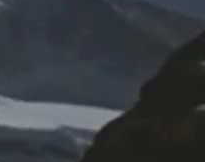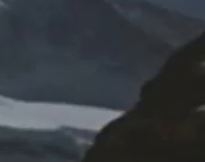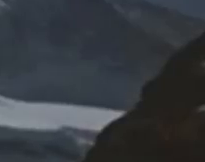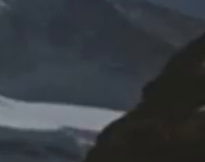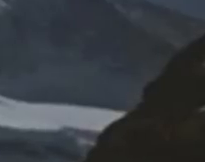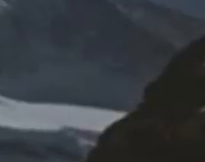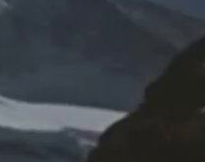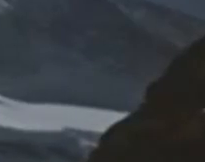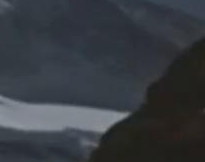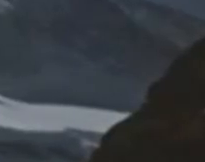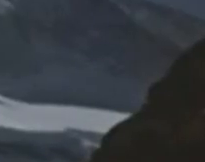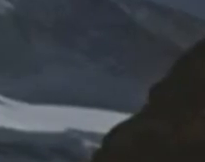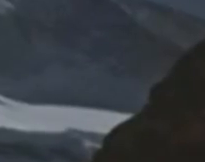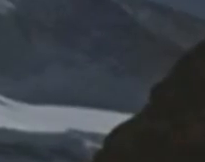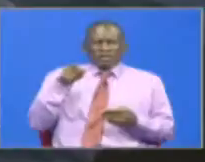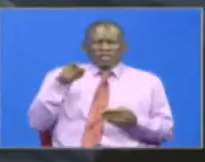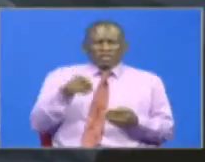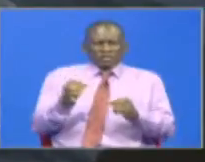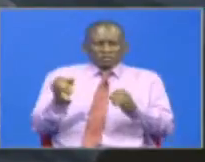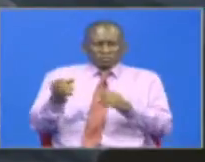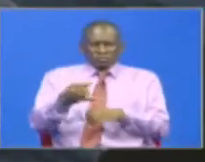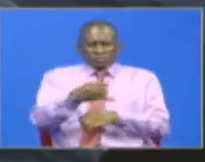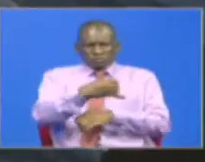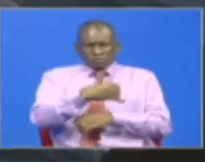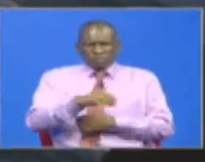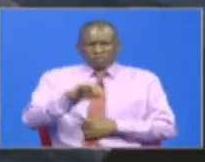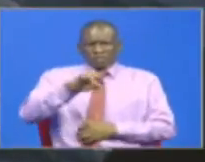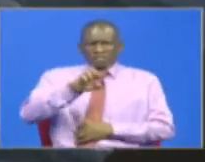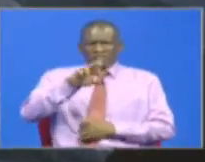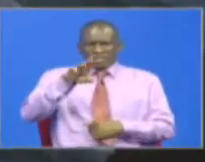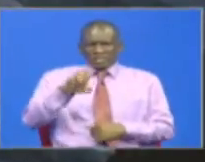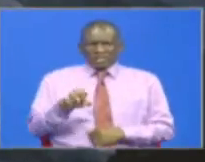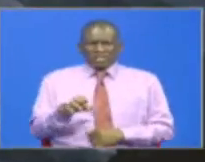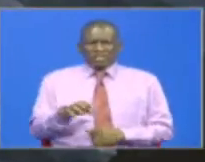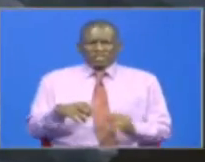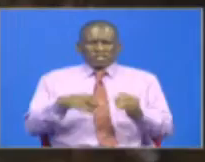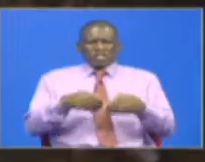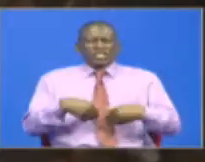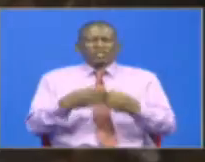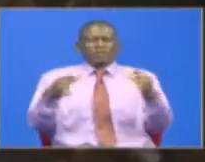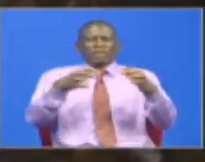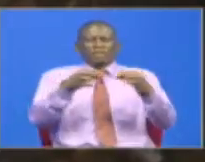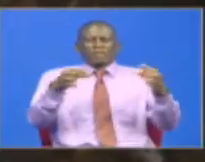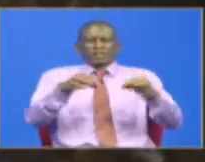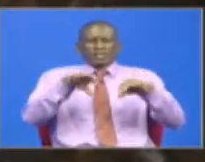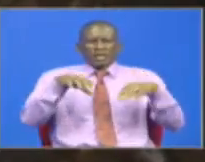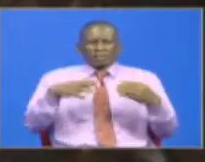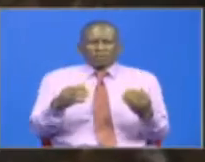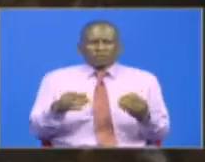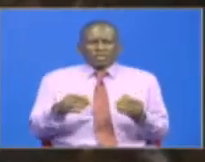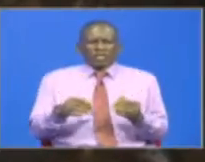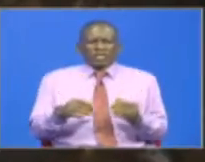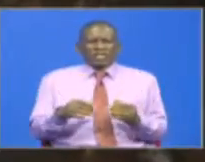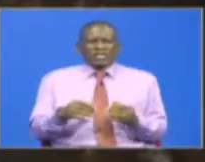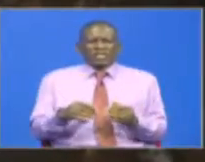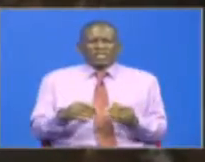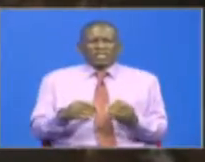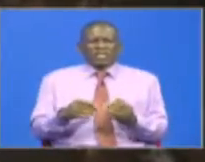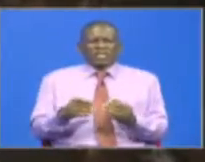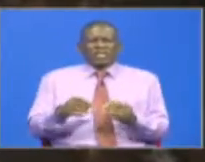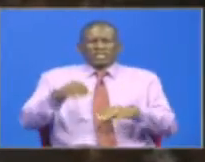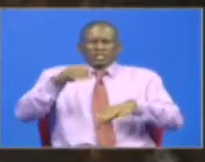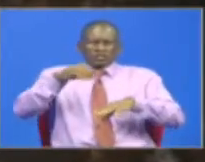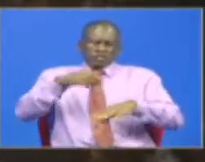people. Visual artist Jerry Hofstetter projected messages on the Matterhorn, that Switzerland's